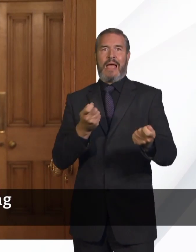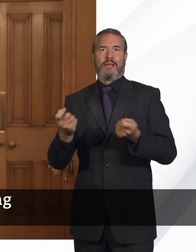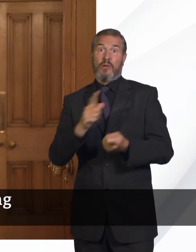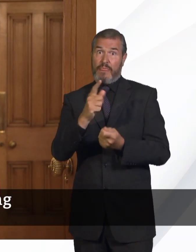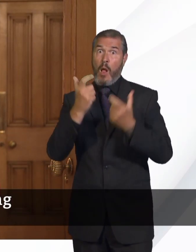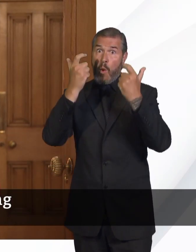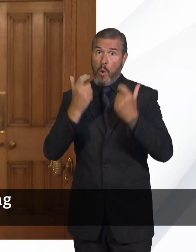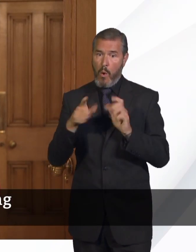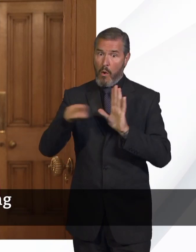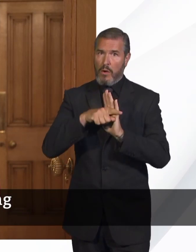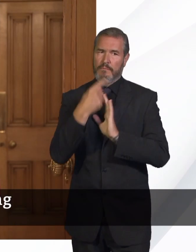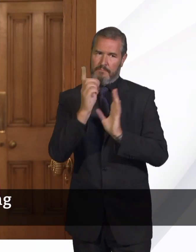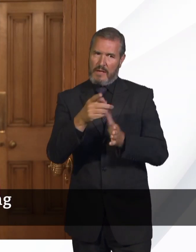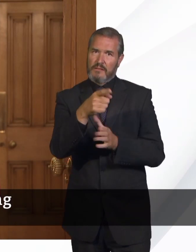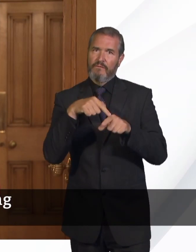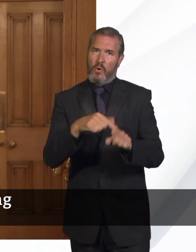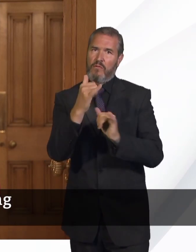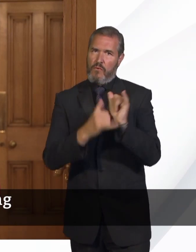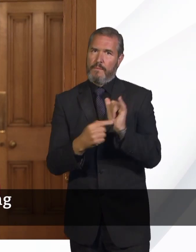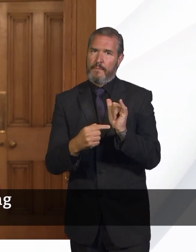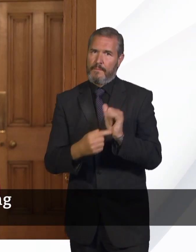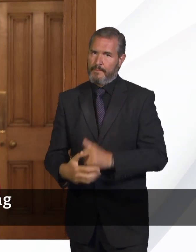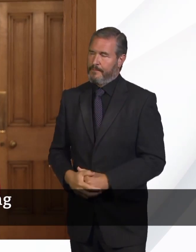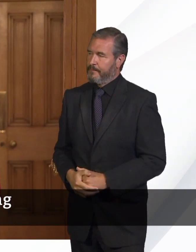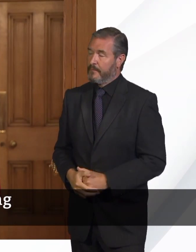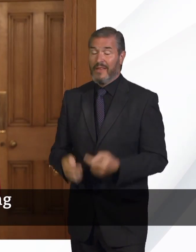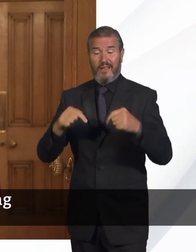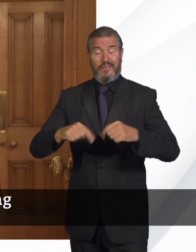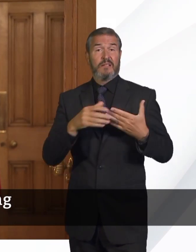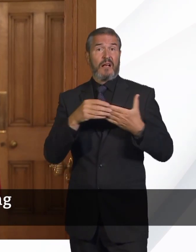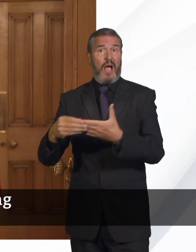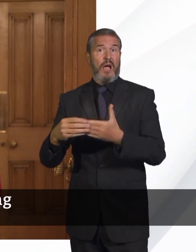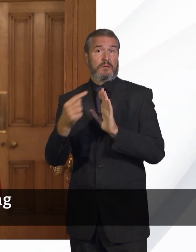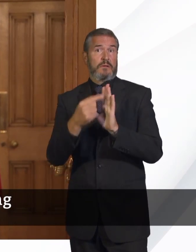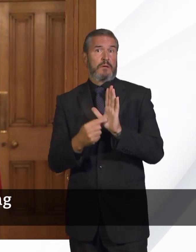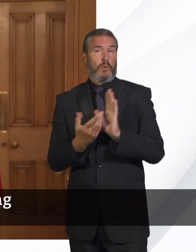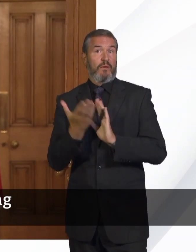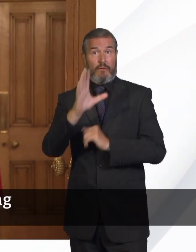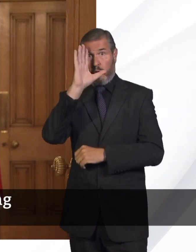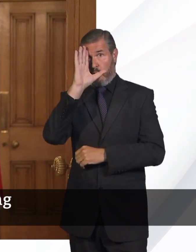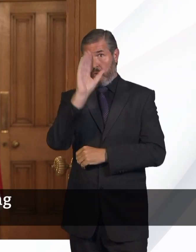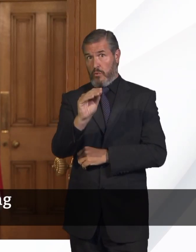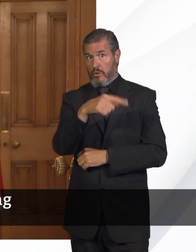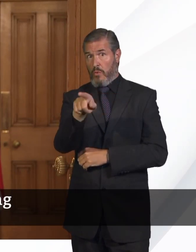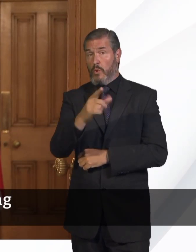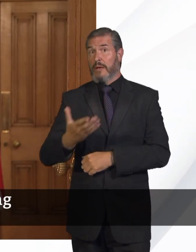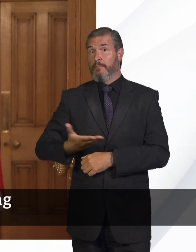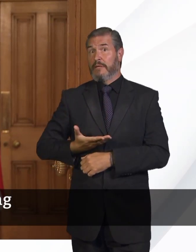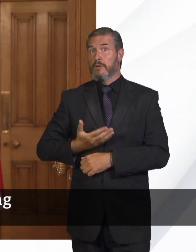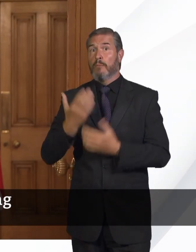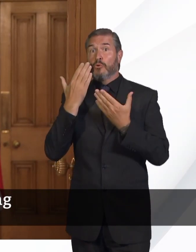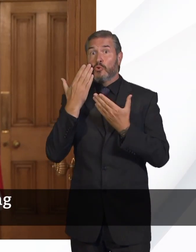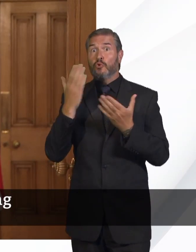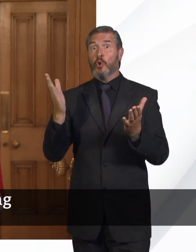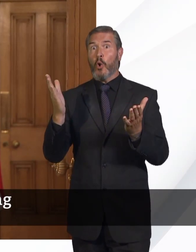legal obligation. As part of the guidance, we have provided a notice that businesses should visibly display